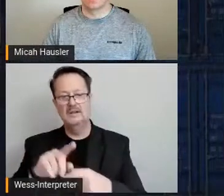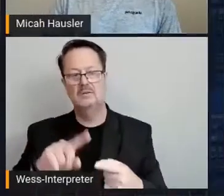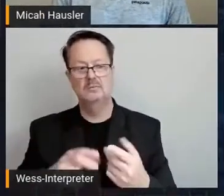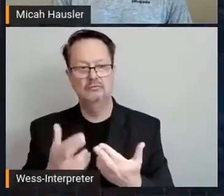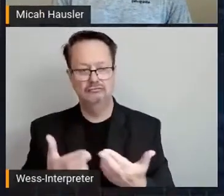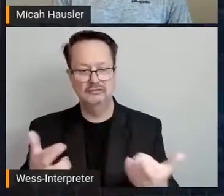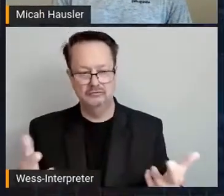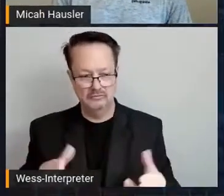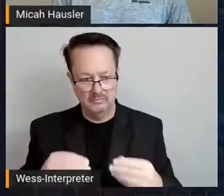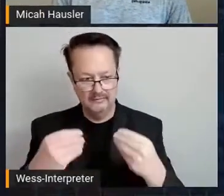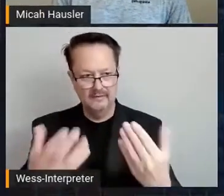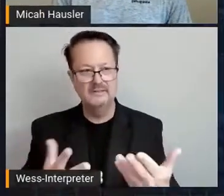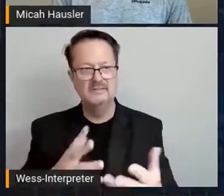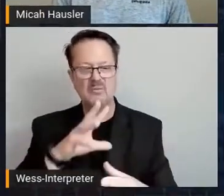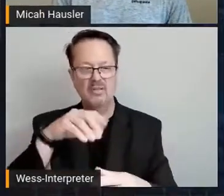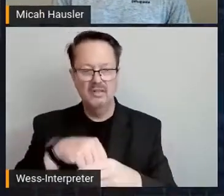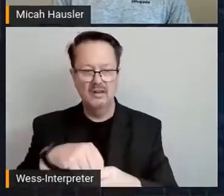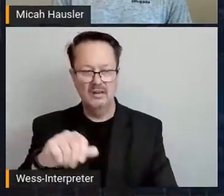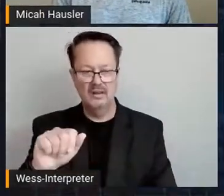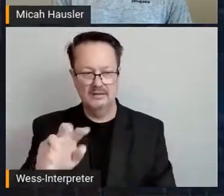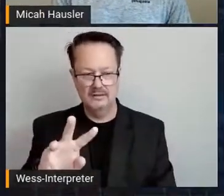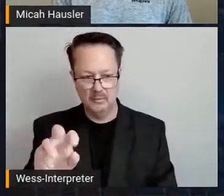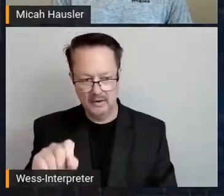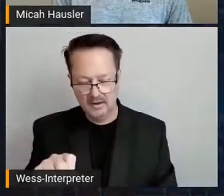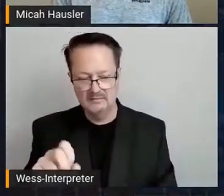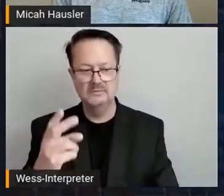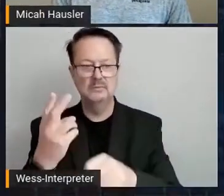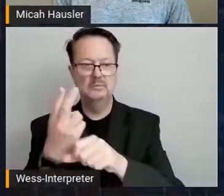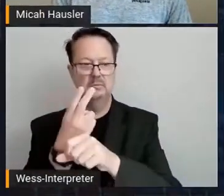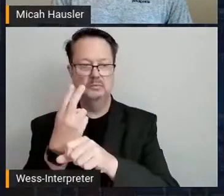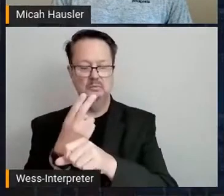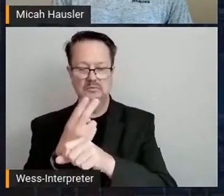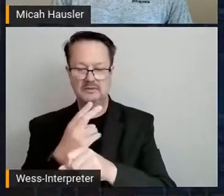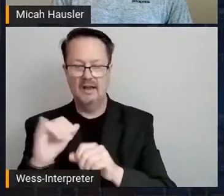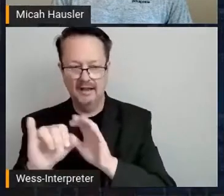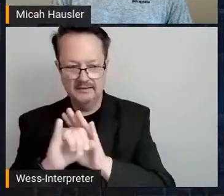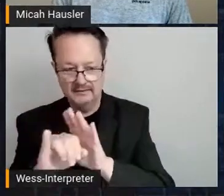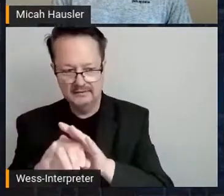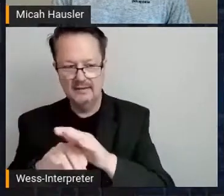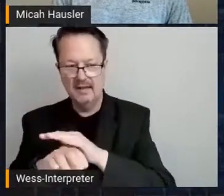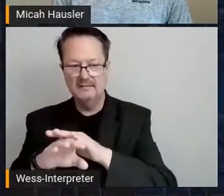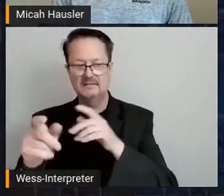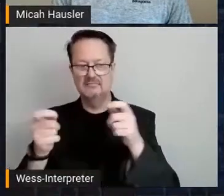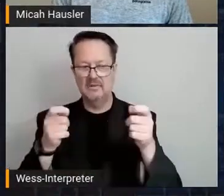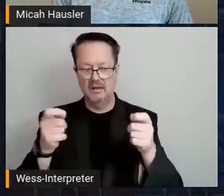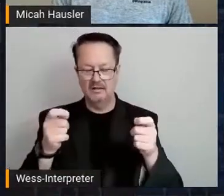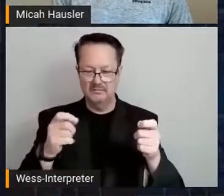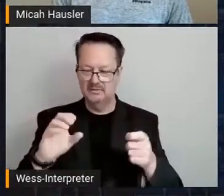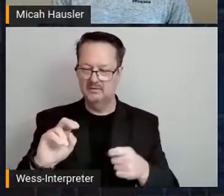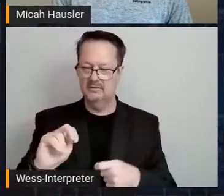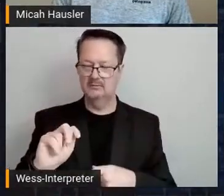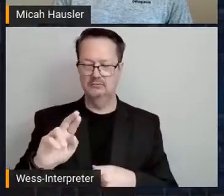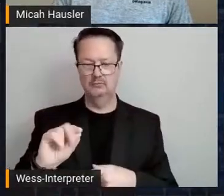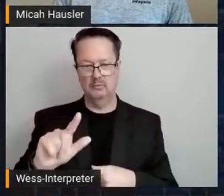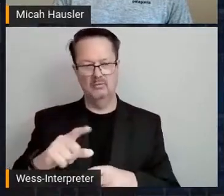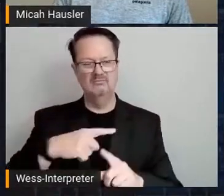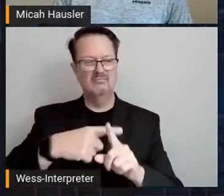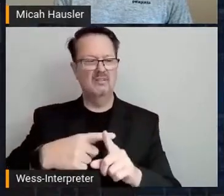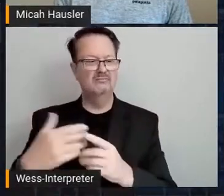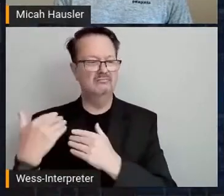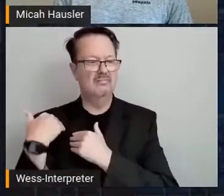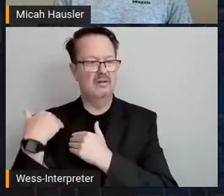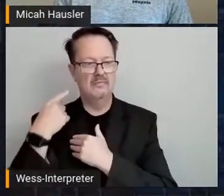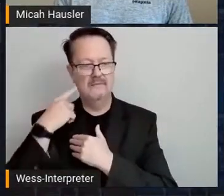that they provision within AWS using identity and access management controls. They're also responsible for things